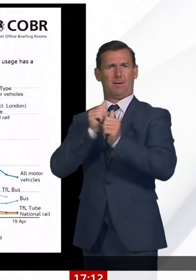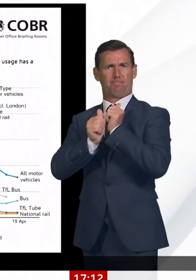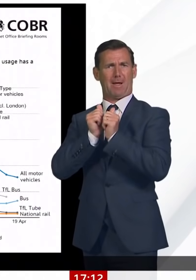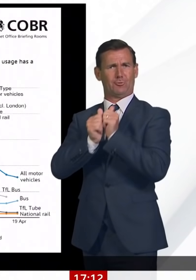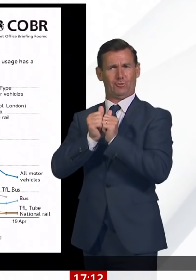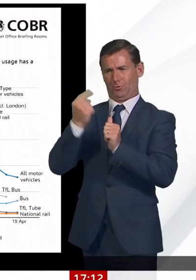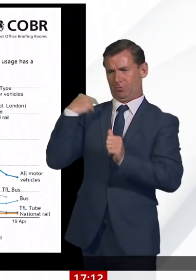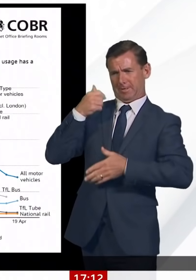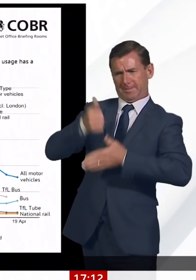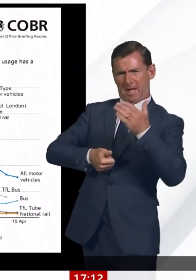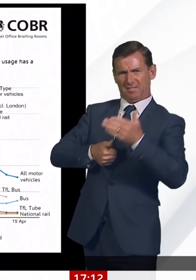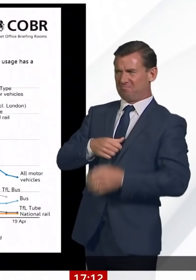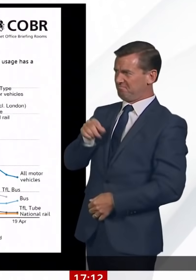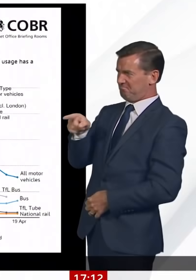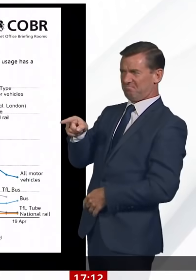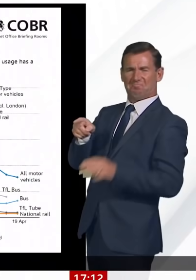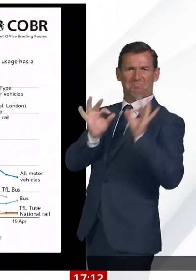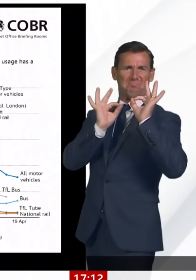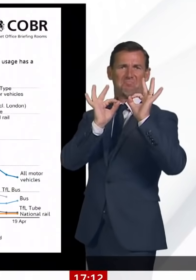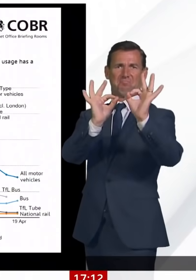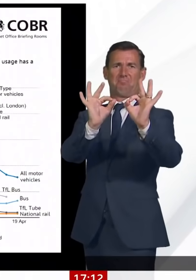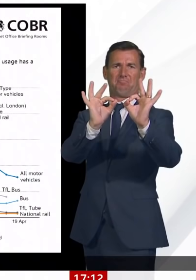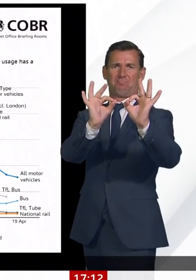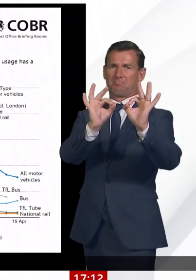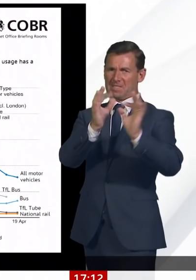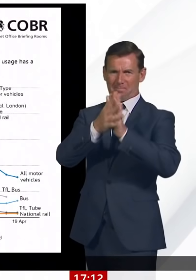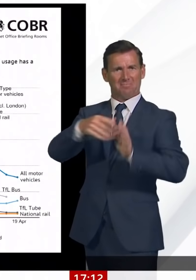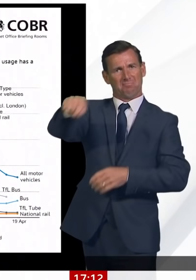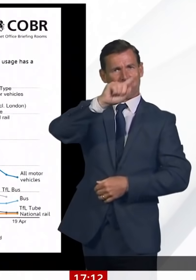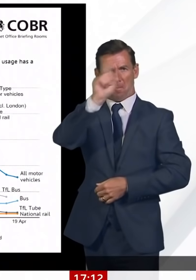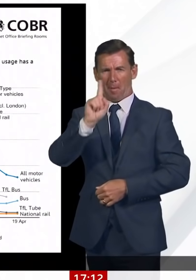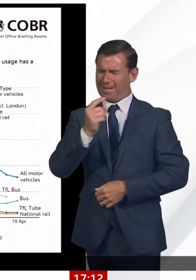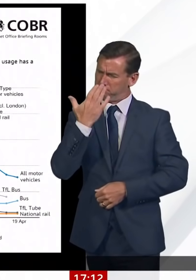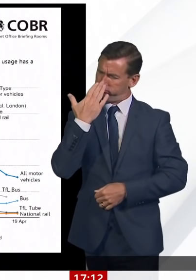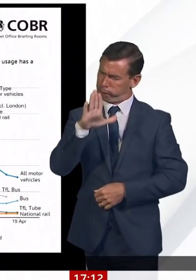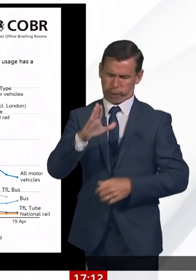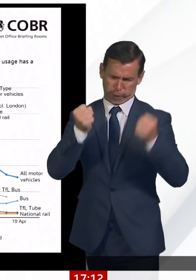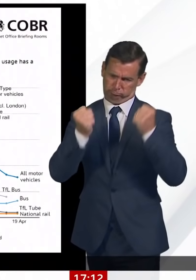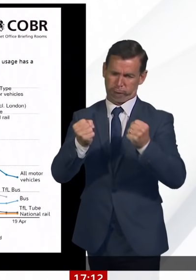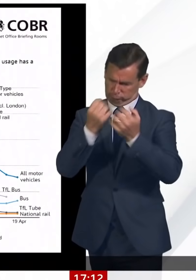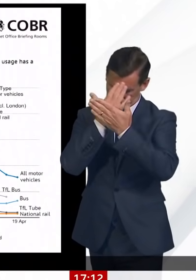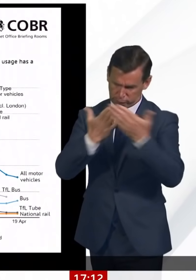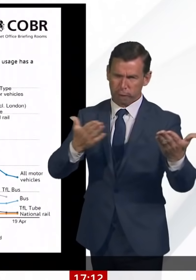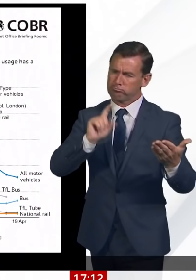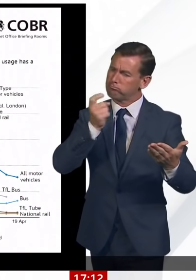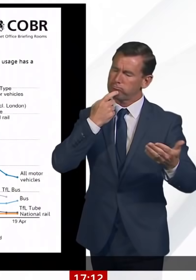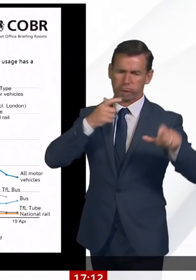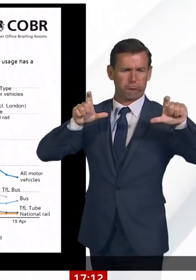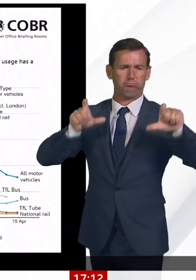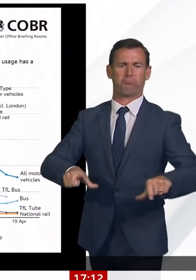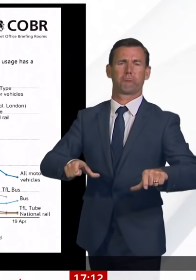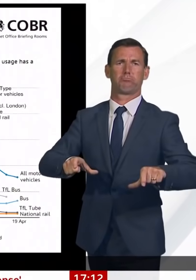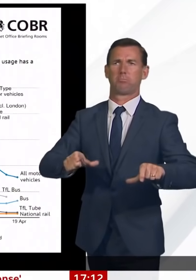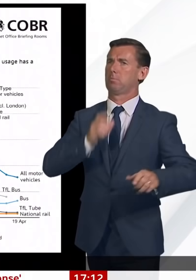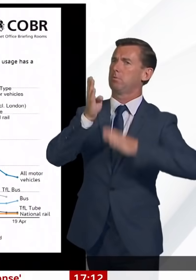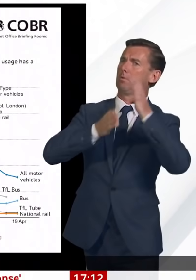good sign. It shows that we are continuing to follow the advice given to us by the government, and that